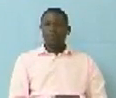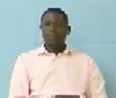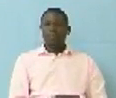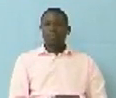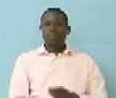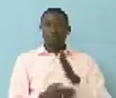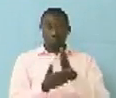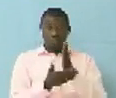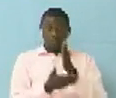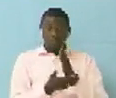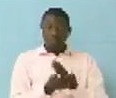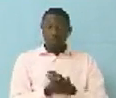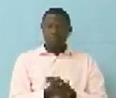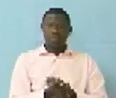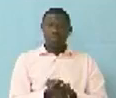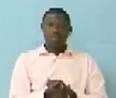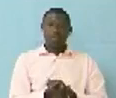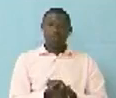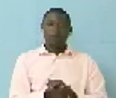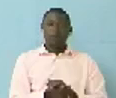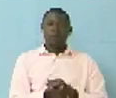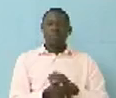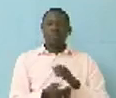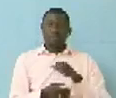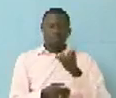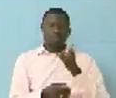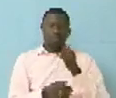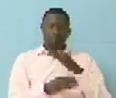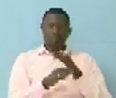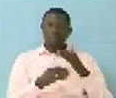True? Being the most senior.